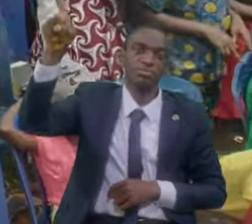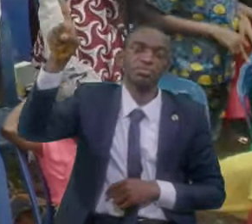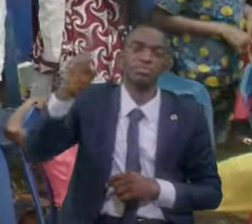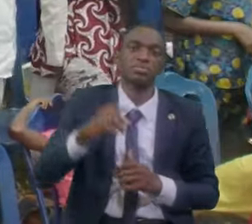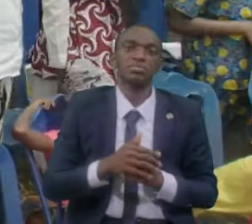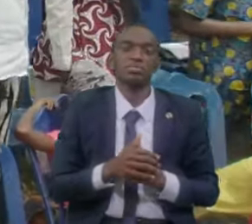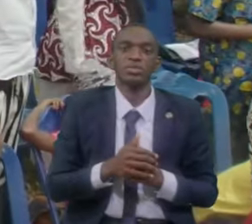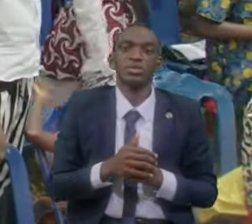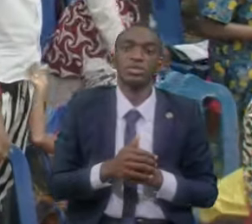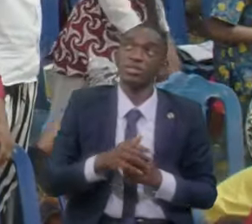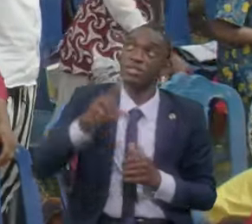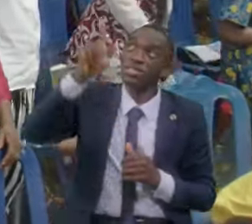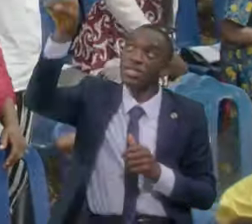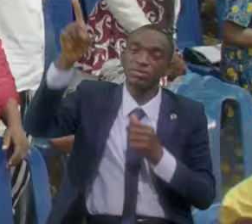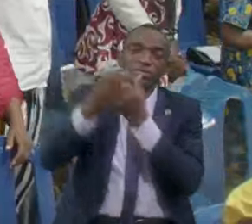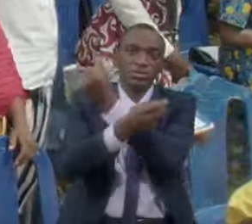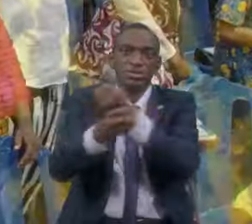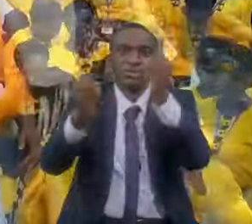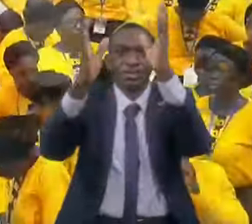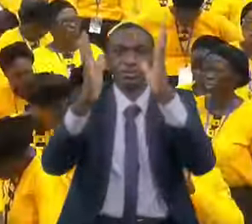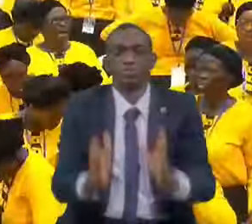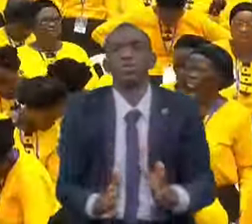the justifier.